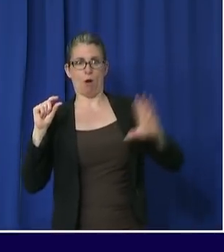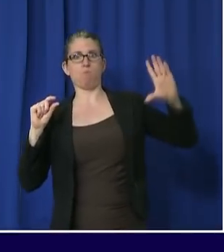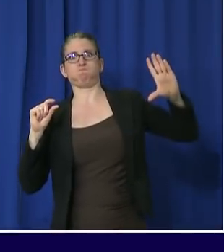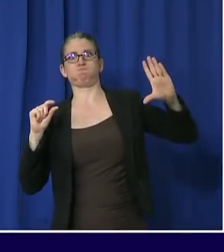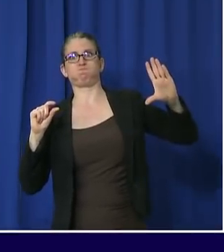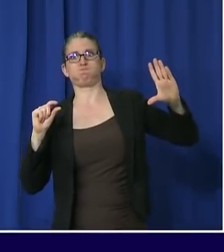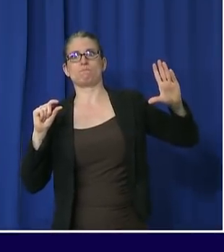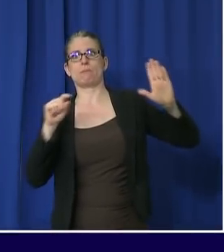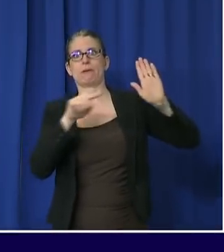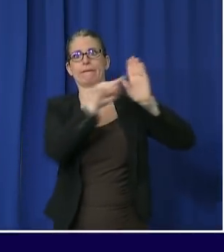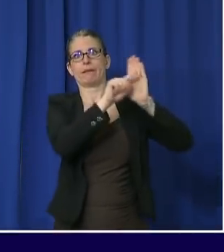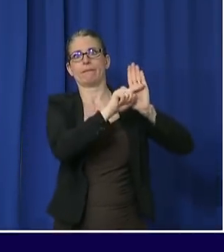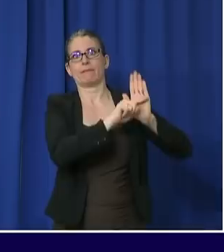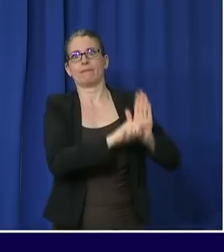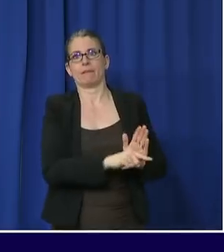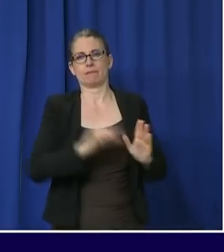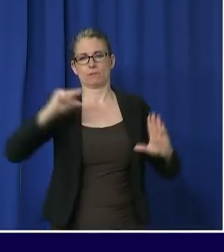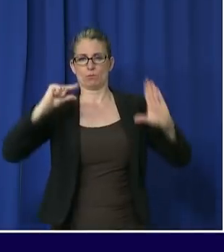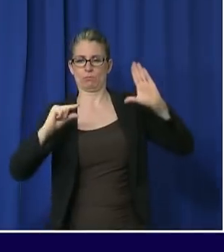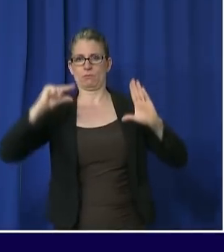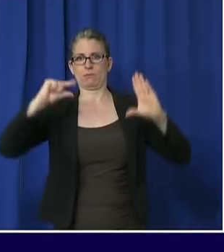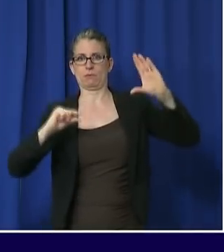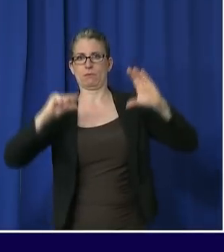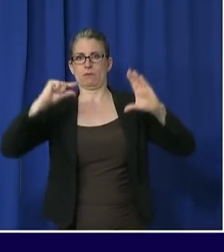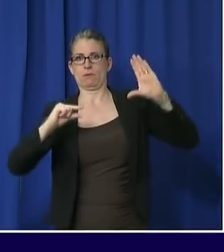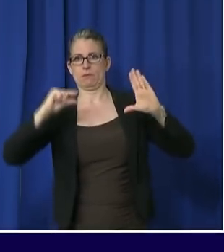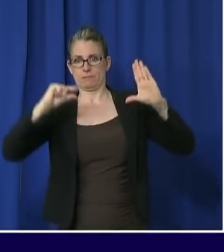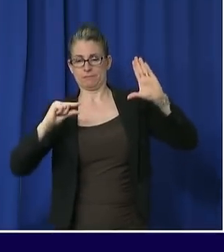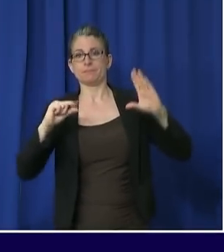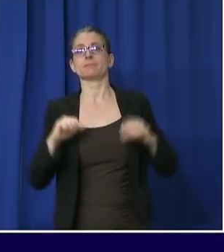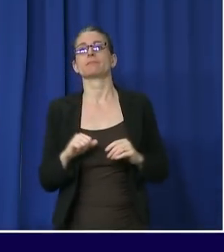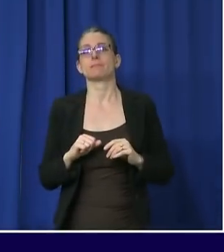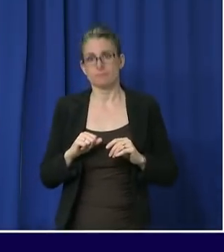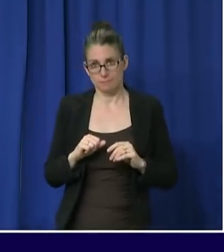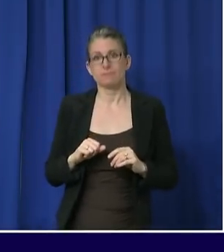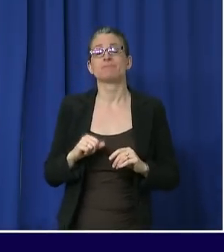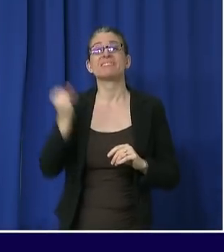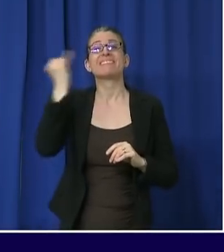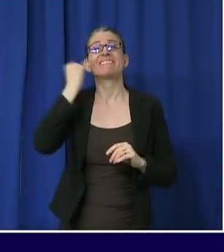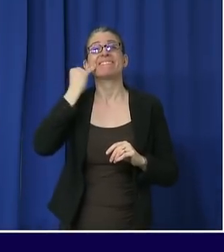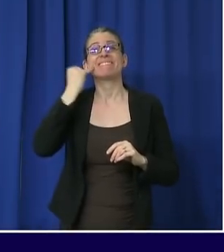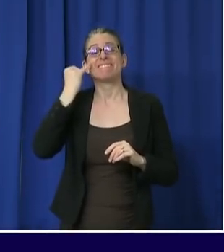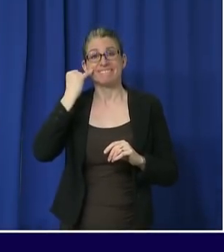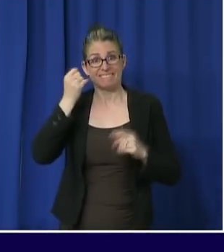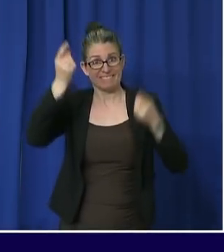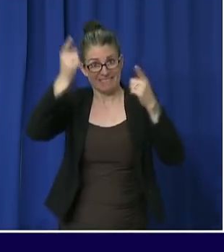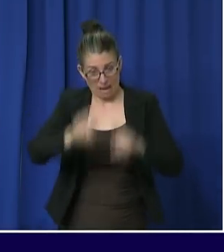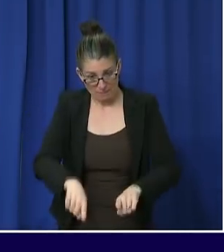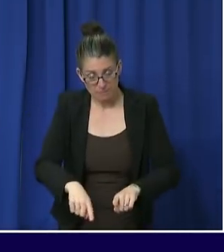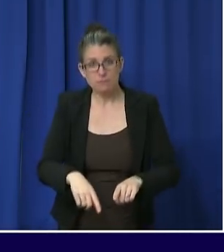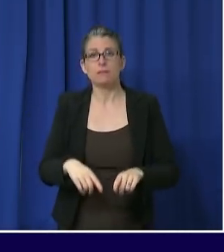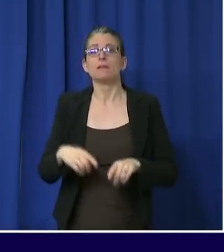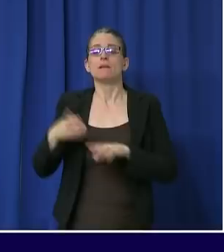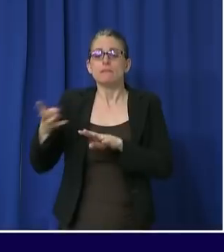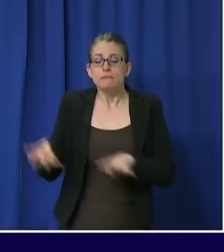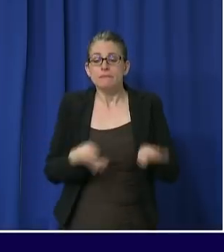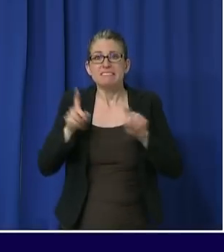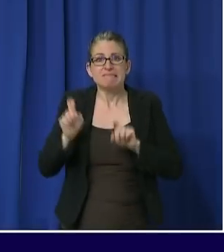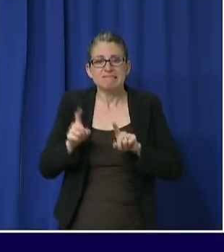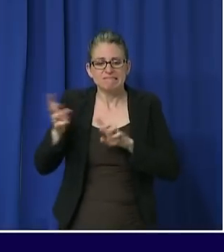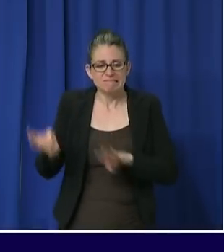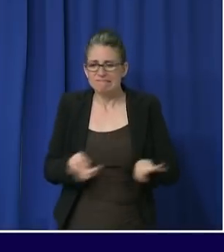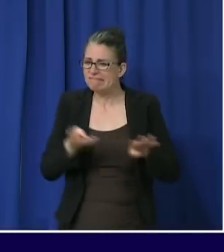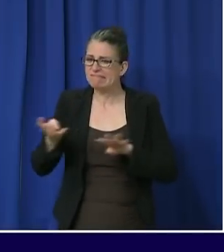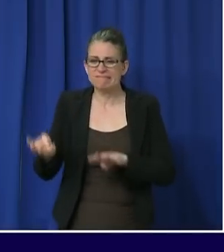by increased testing, that's a sign that shows that our testing is hitting the right marks. So that's kind of how I'm thinking about it right now.